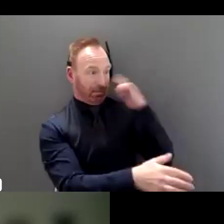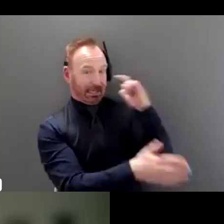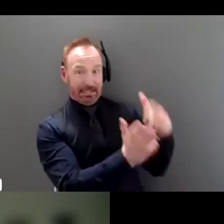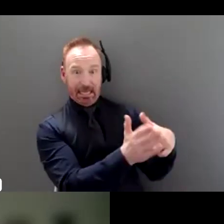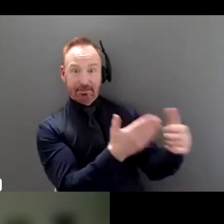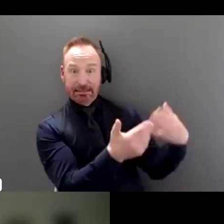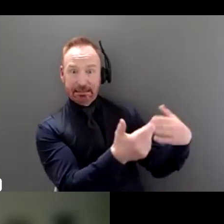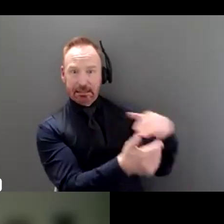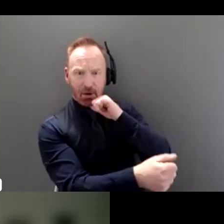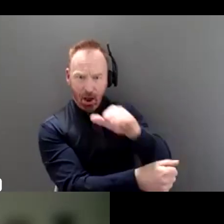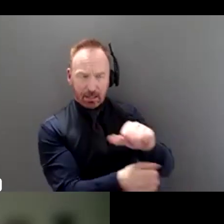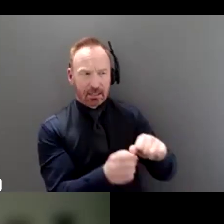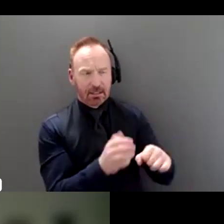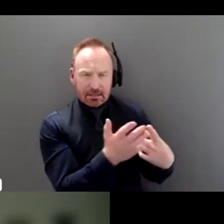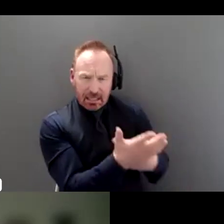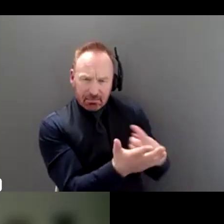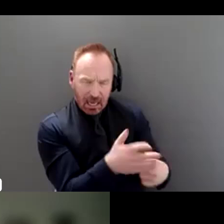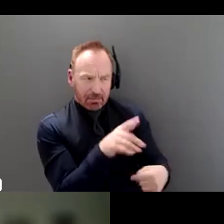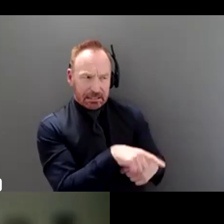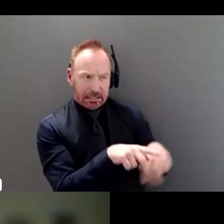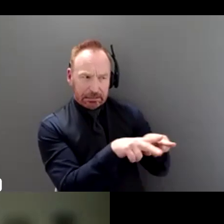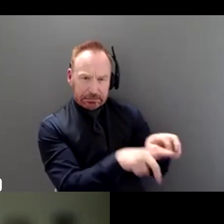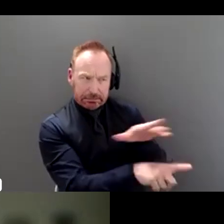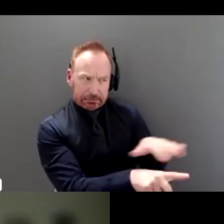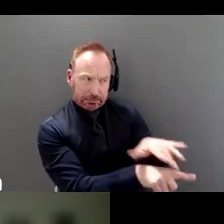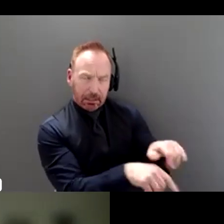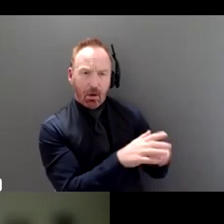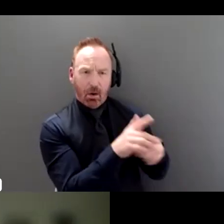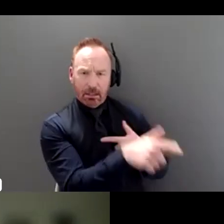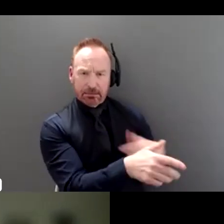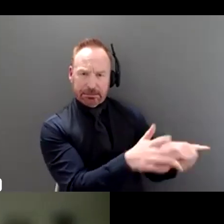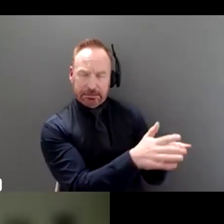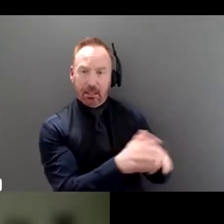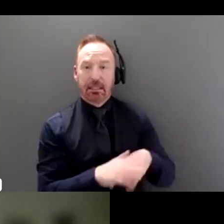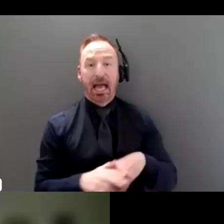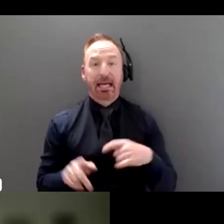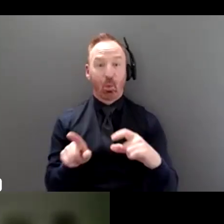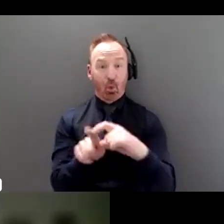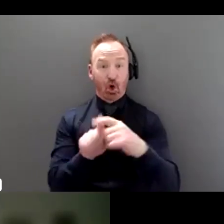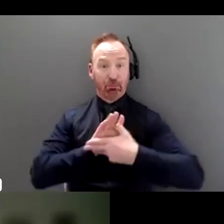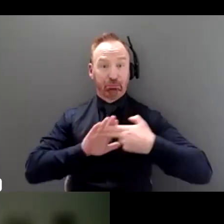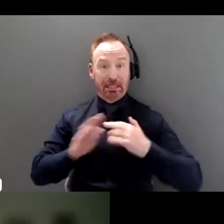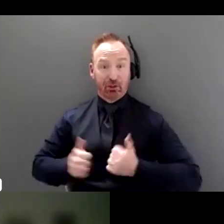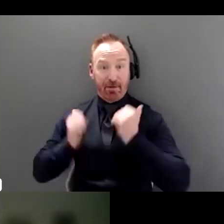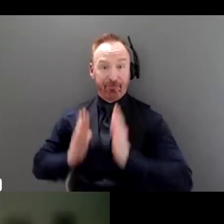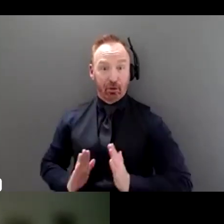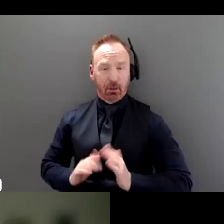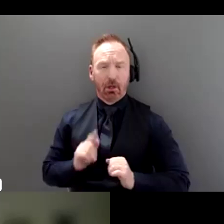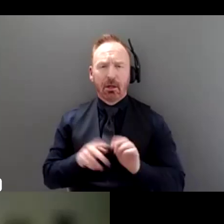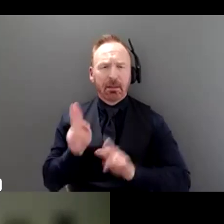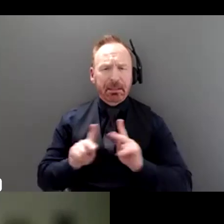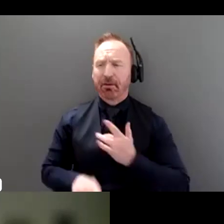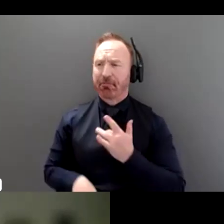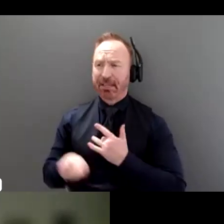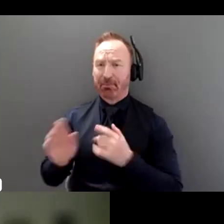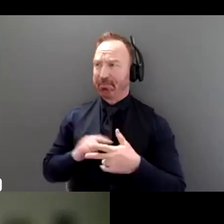hard to identify, yeah, this is what I'm experiencing. And even with the term like survivor, we recognize that not a lot of people like to identify with that because it